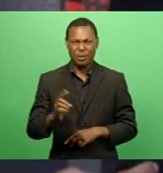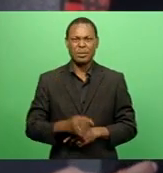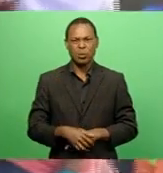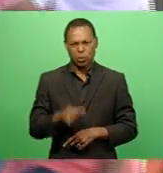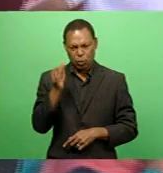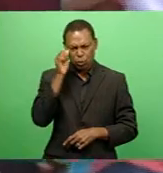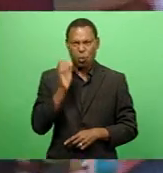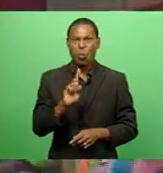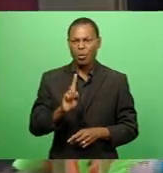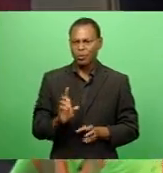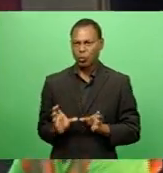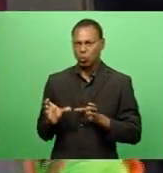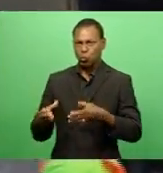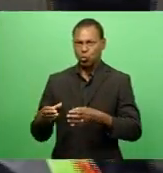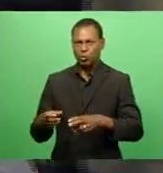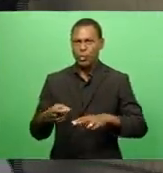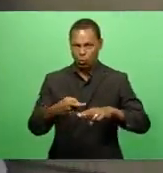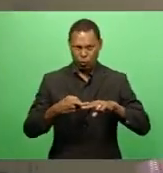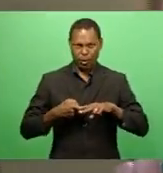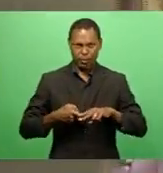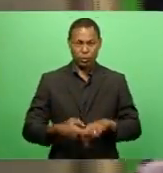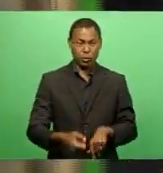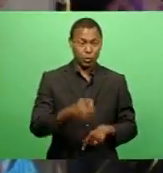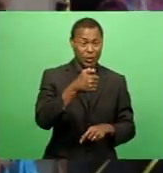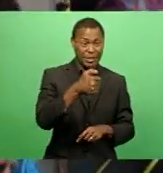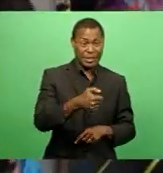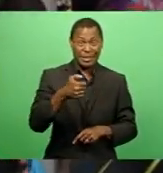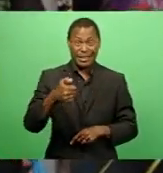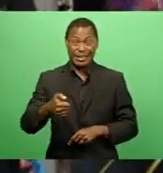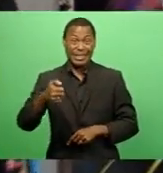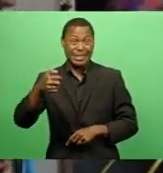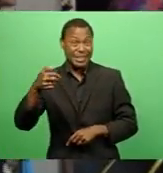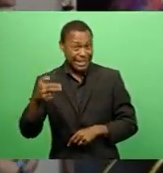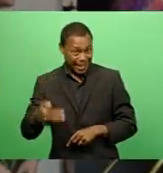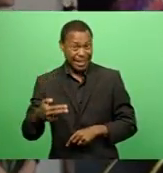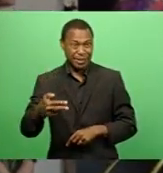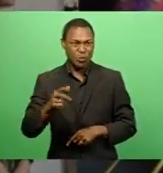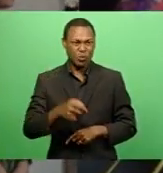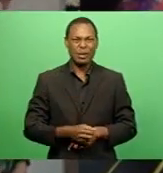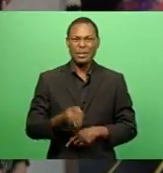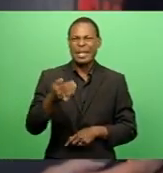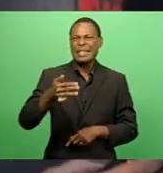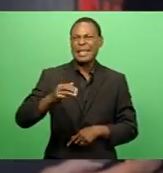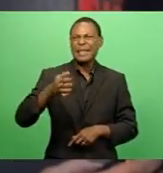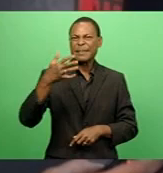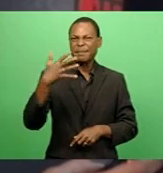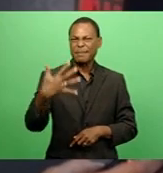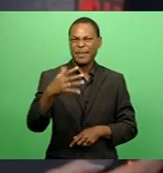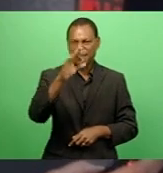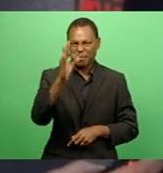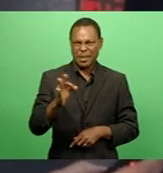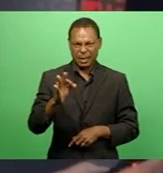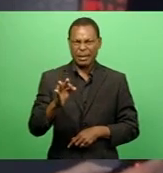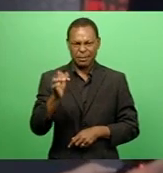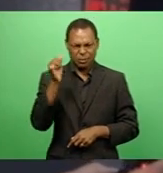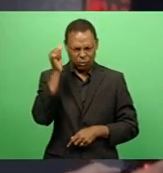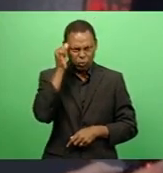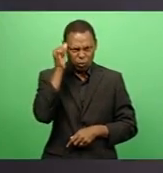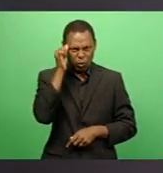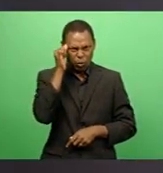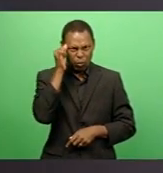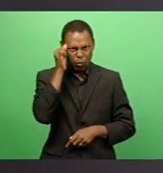rapes also. Of that, 668, 95% of the perpetrators were known to the